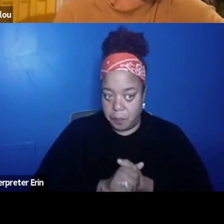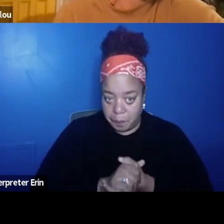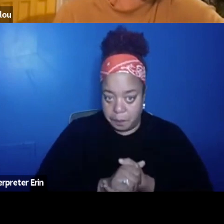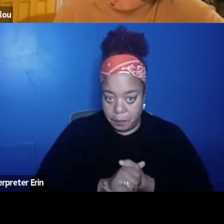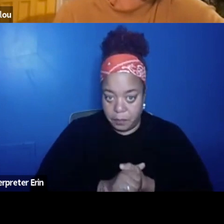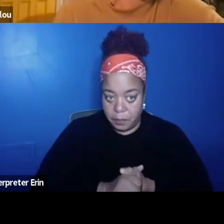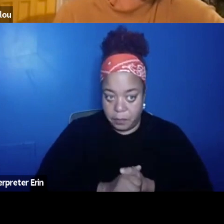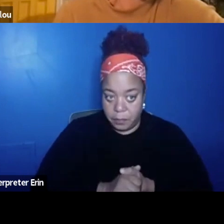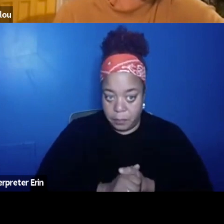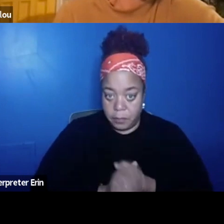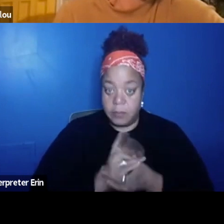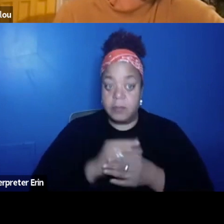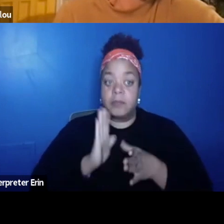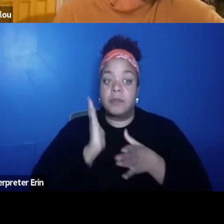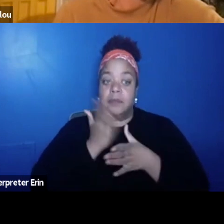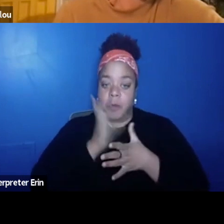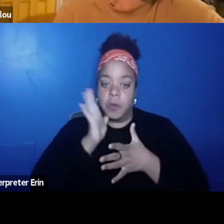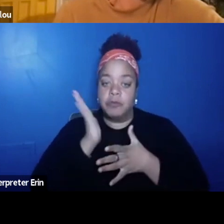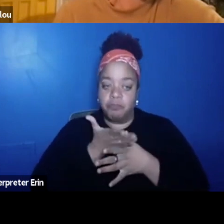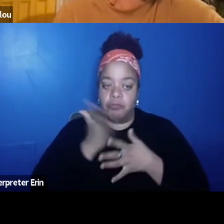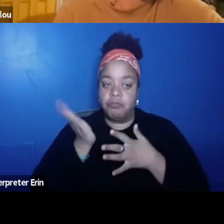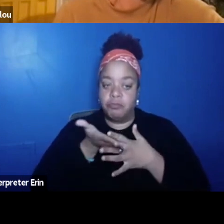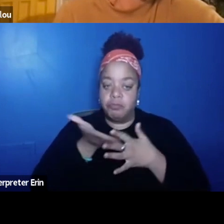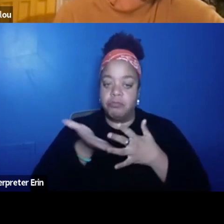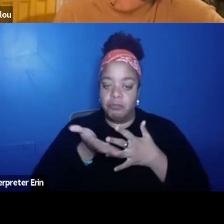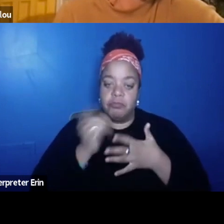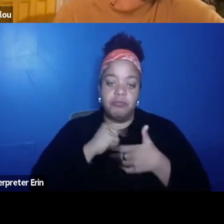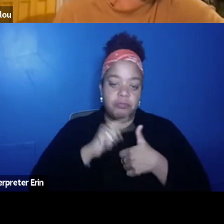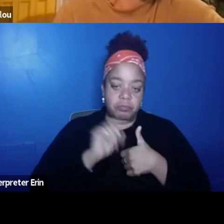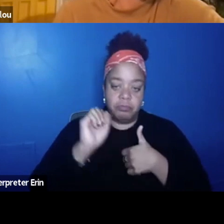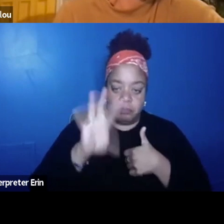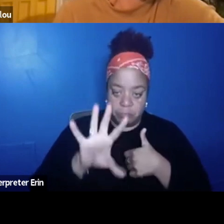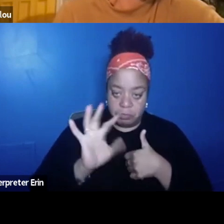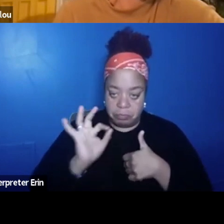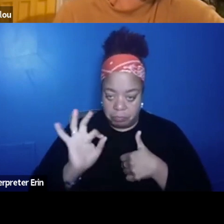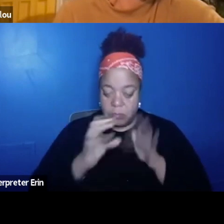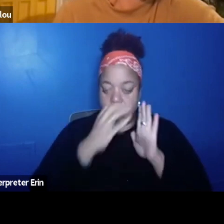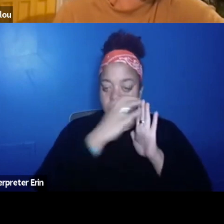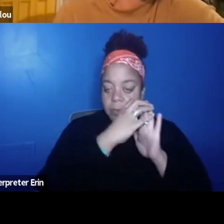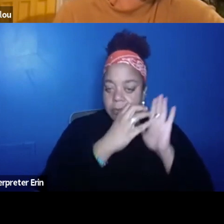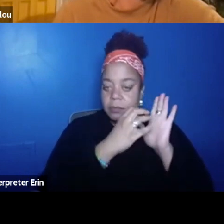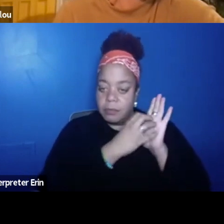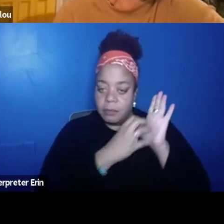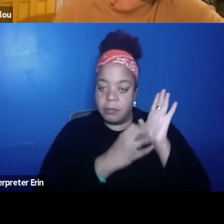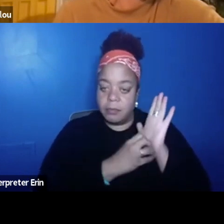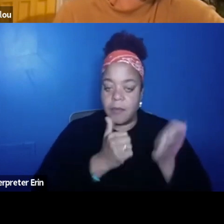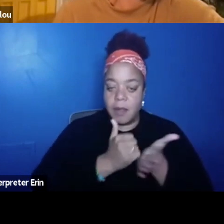me and to help everyone else. So I'm going to start with